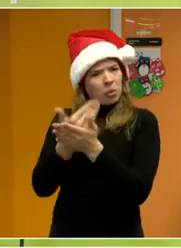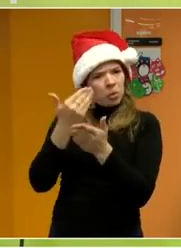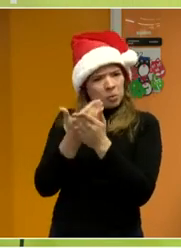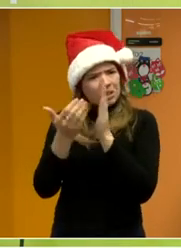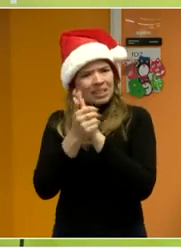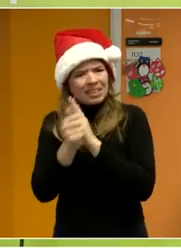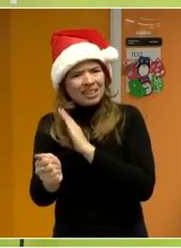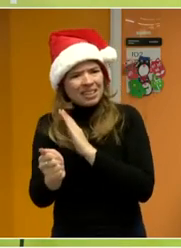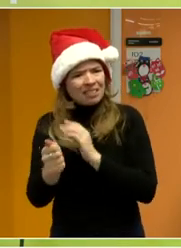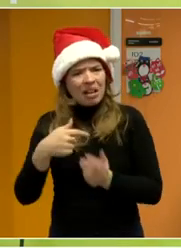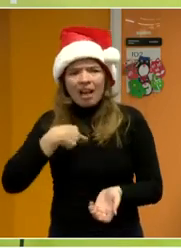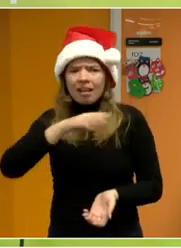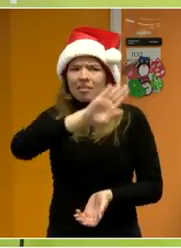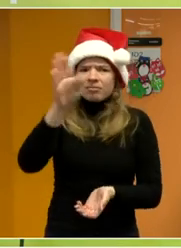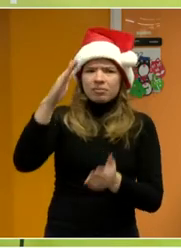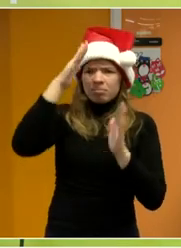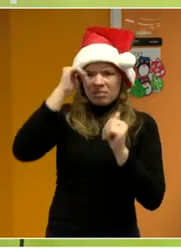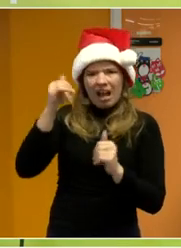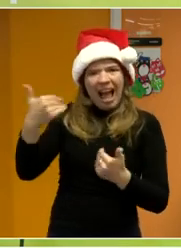in this career.